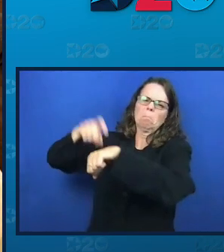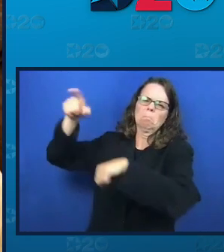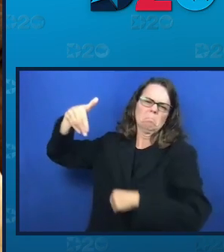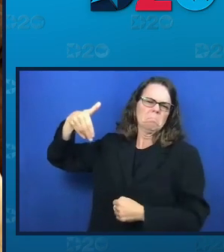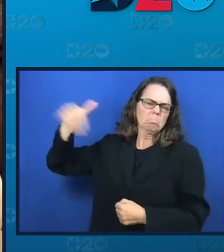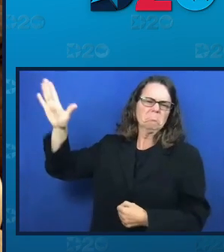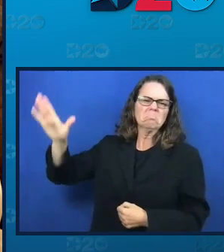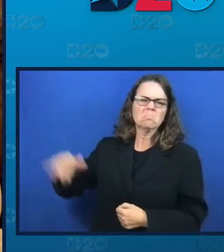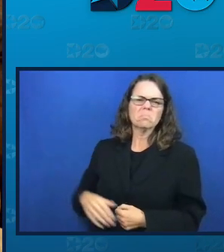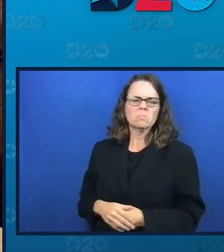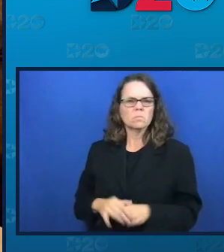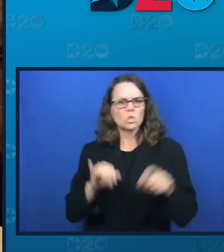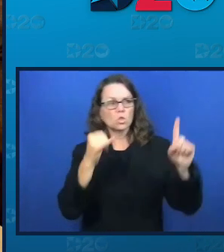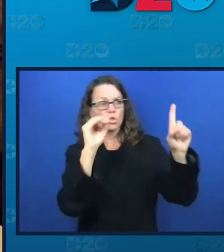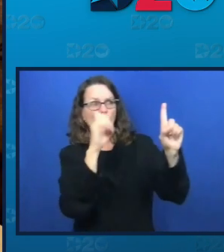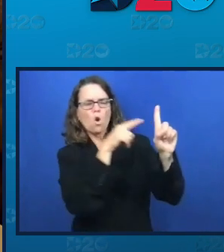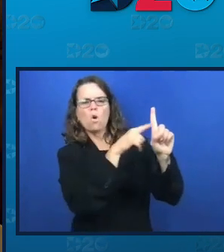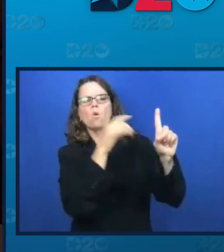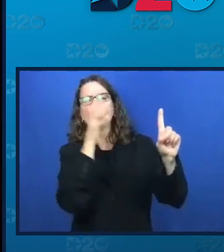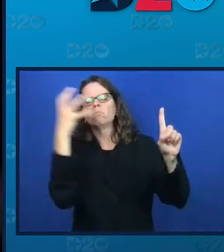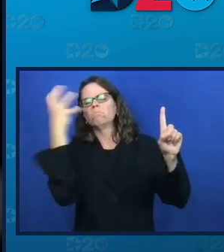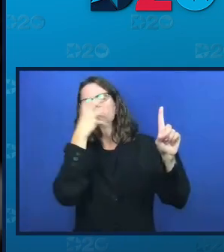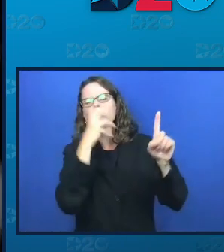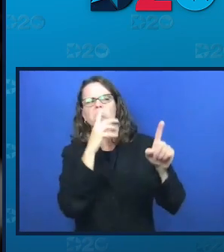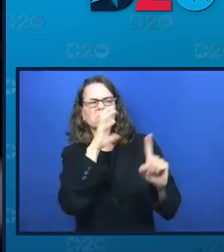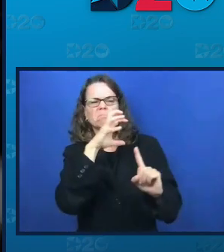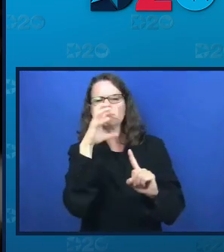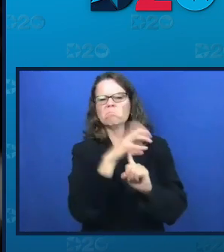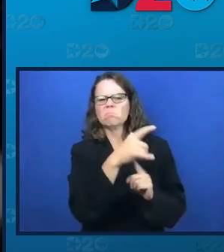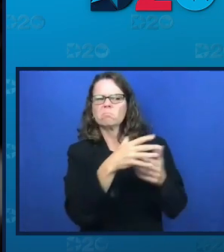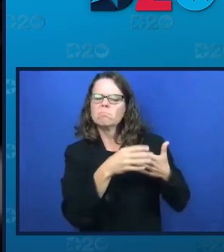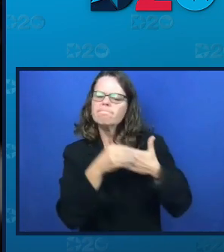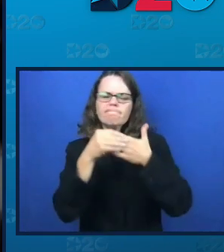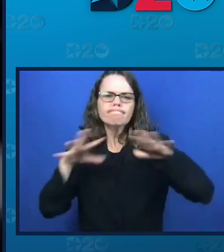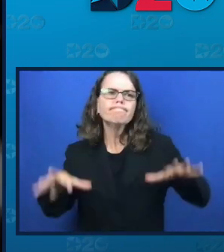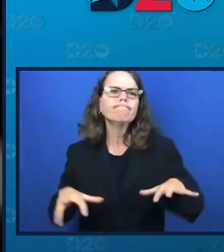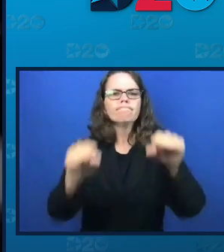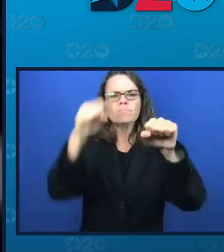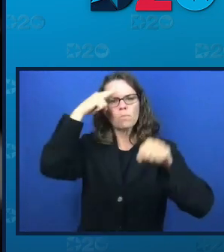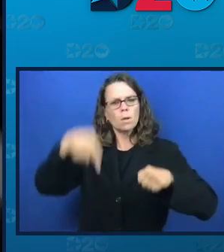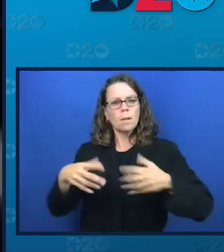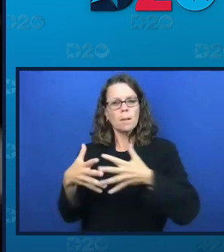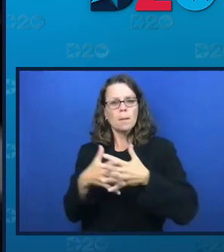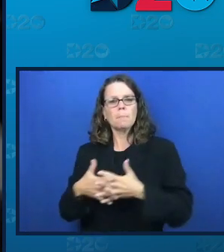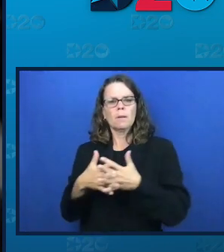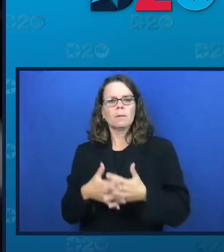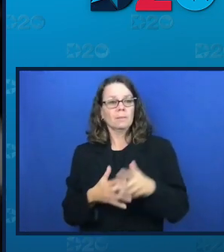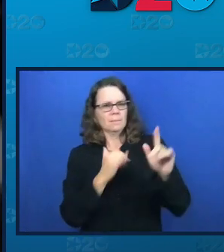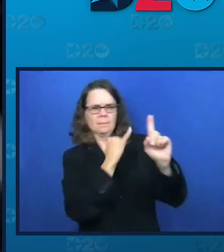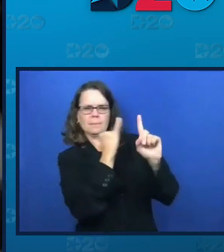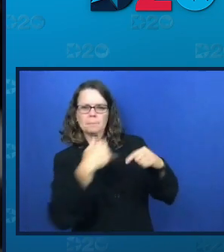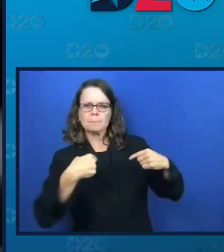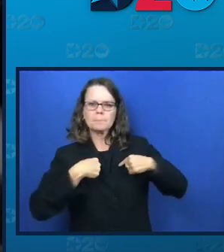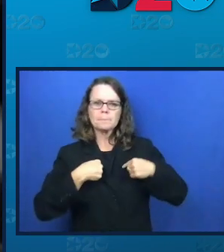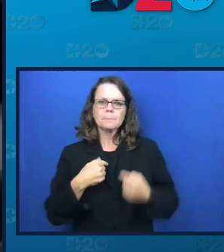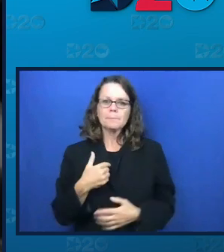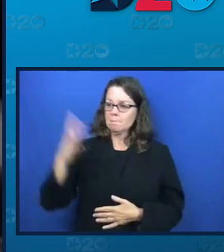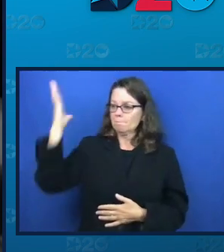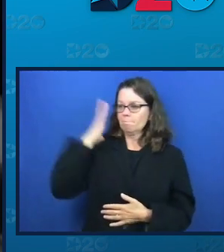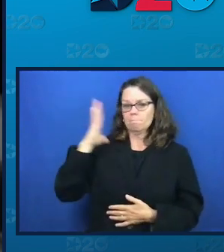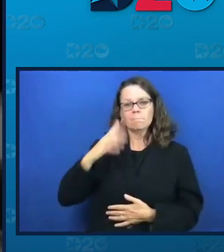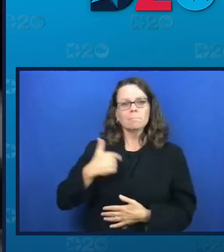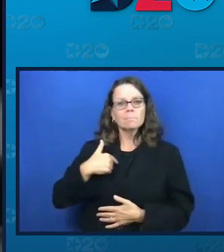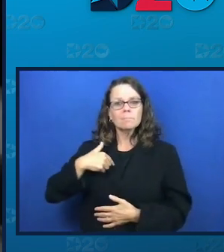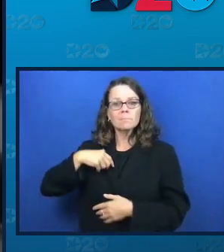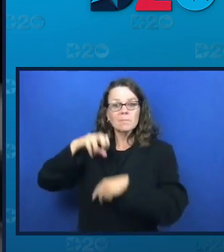United States. Like me, on the day of my jump into Germany, I think Joe Biden cares about doing